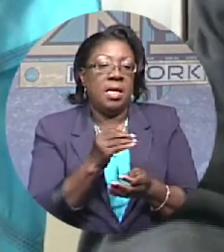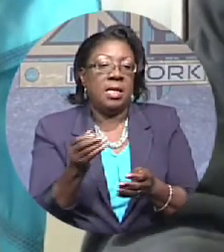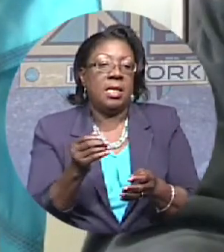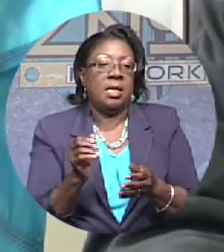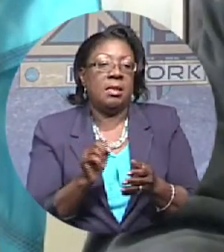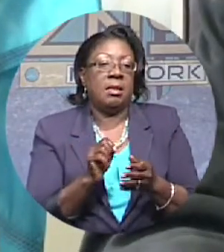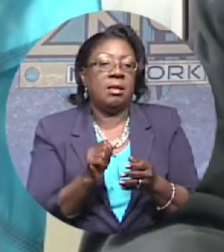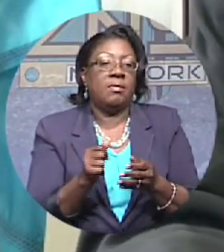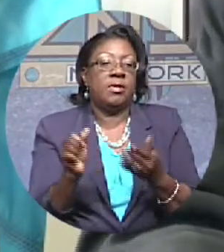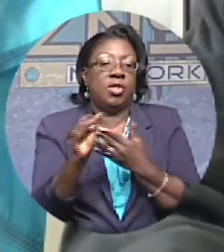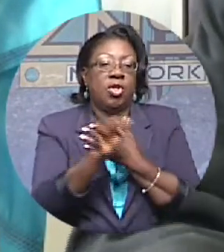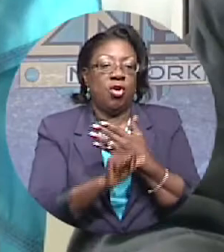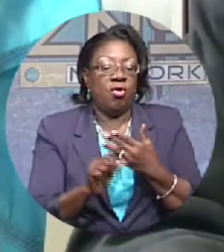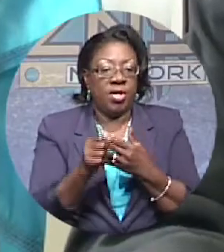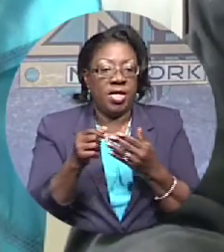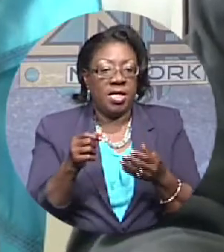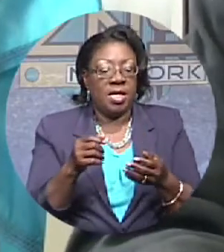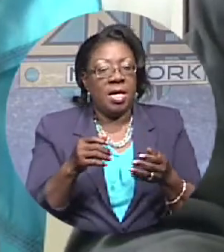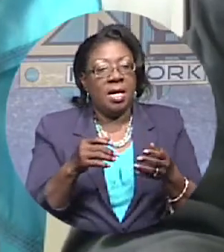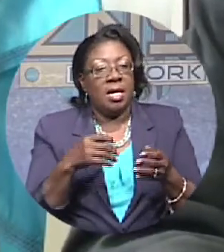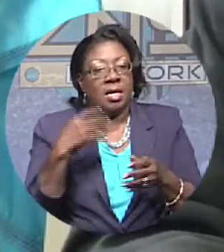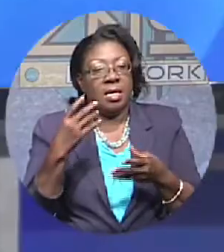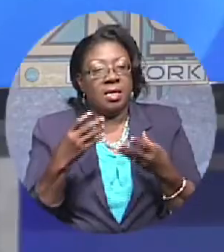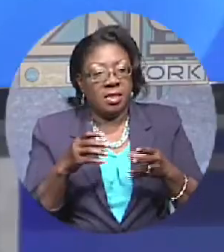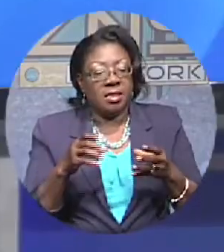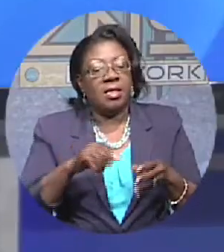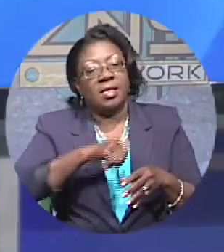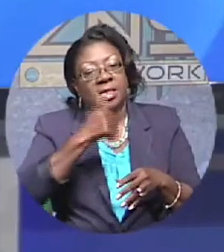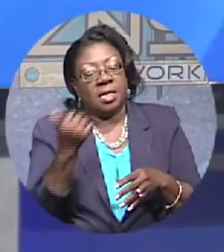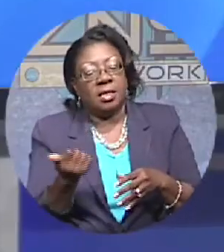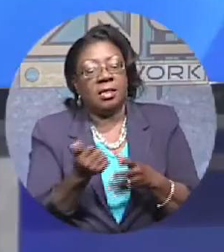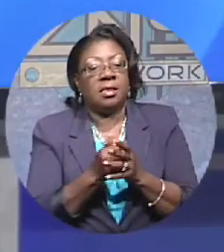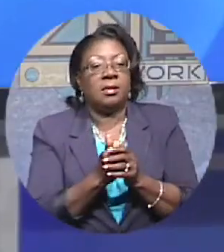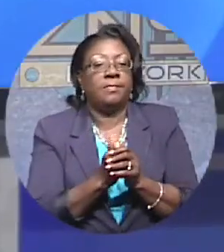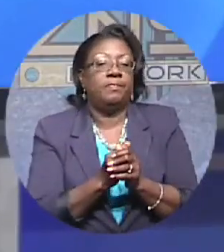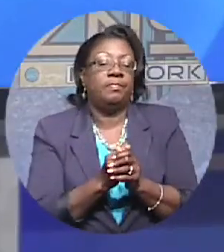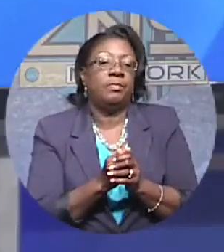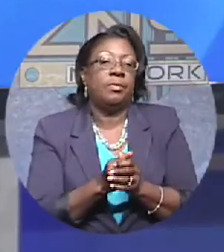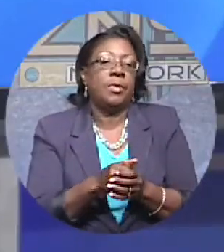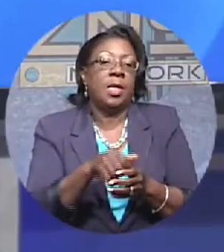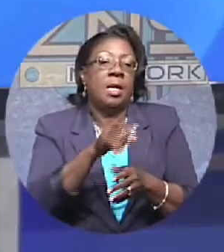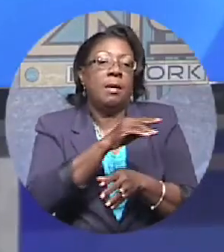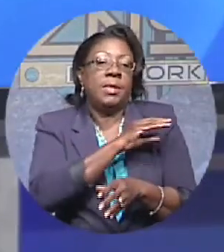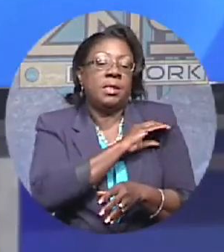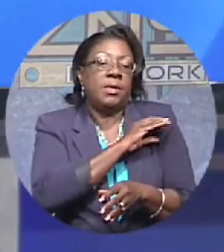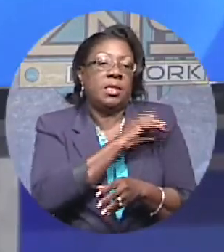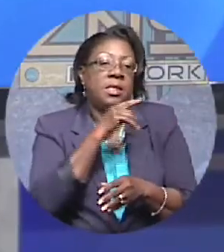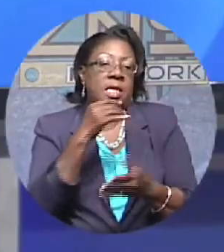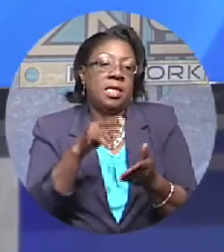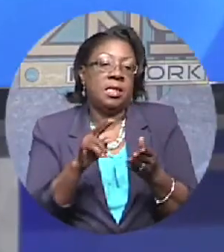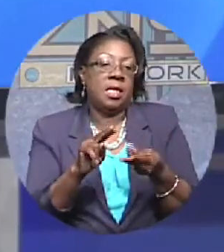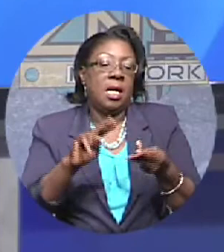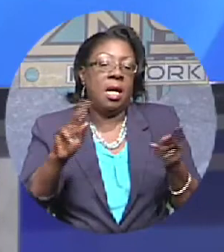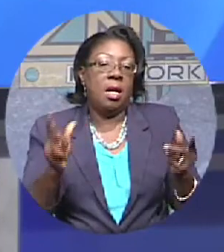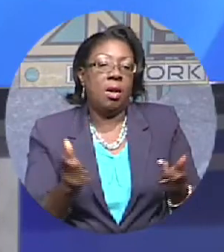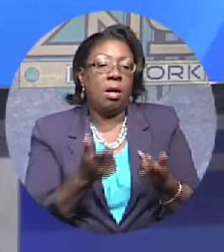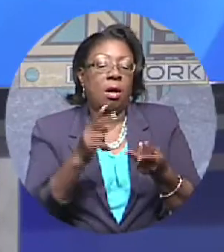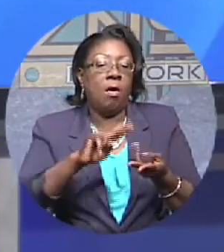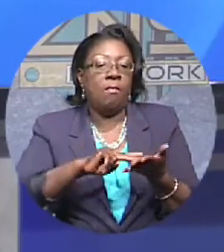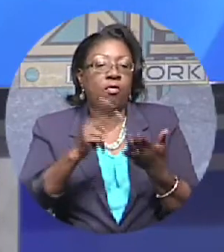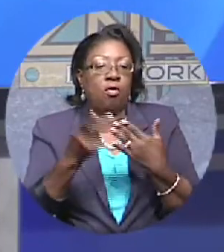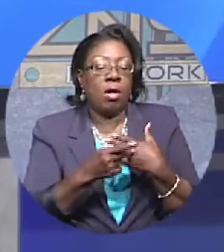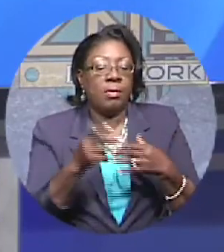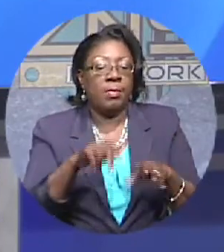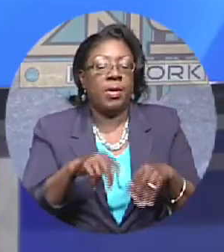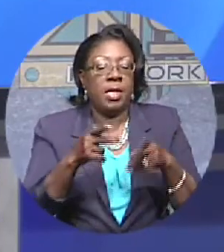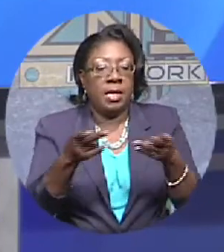security concerns, and so on and so forth. Now, Minister Mitchell notes that a number of programs have been put in place to ensure that